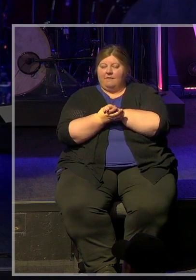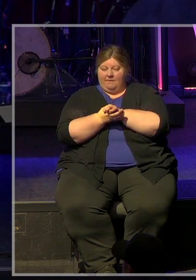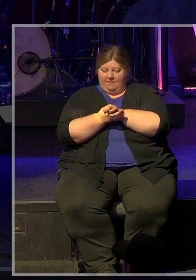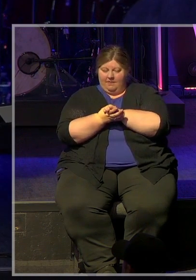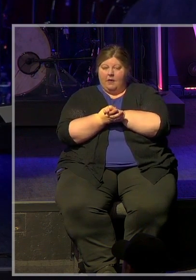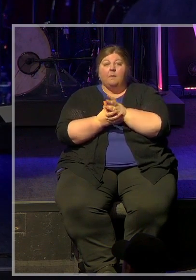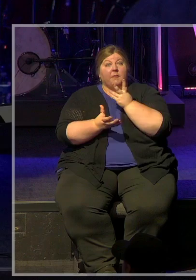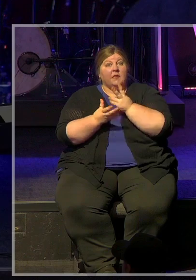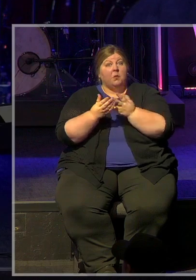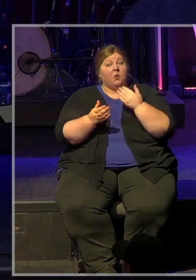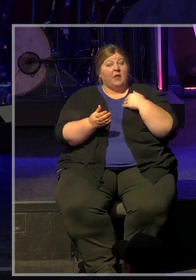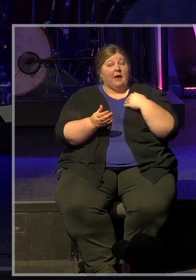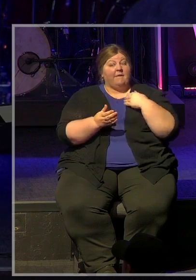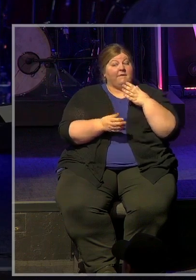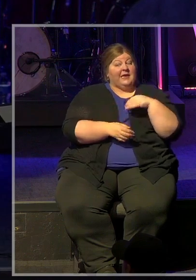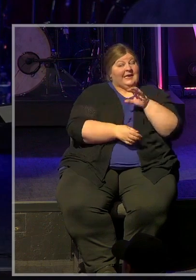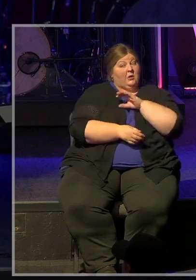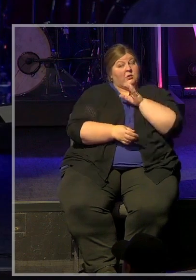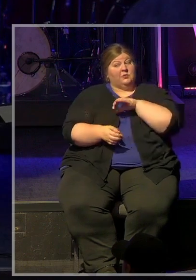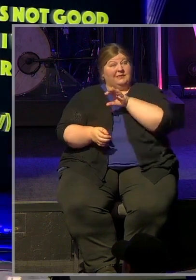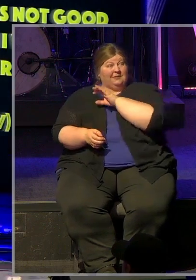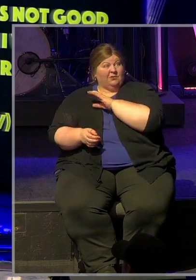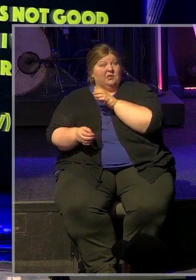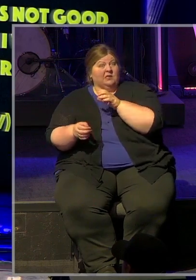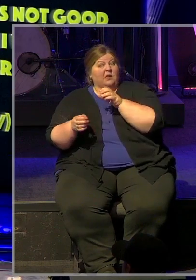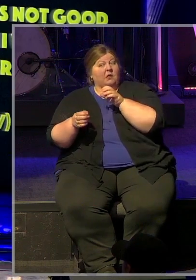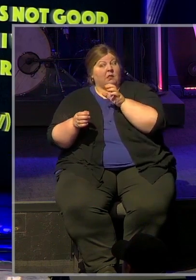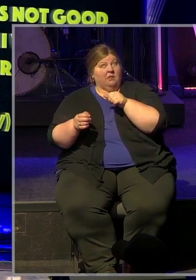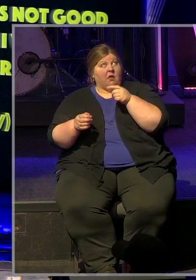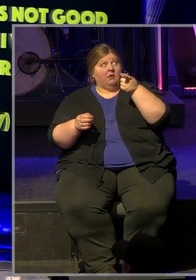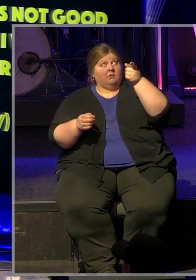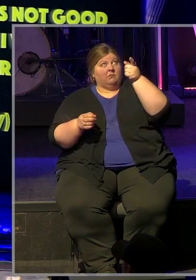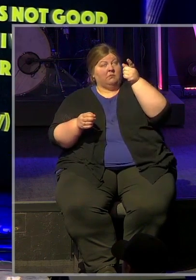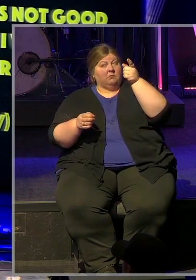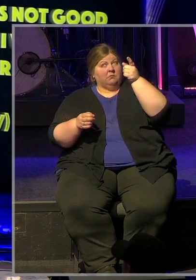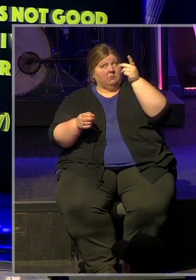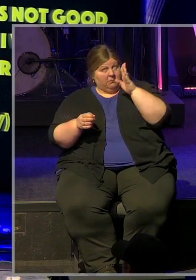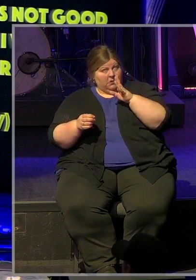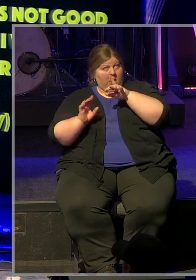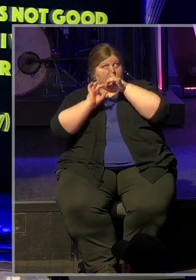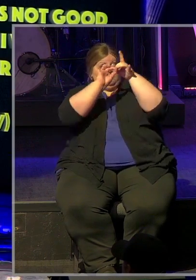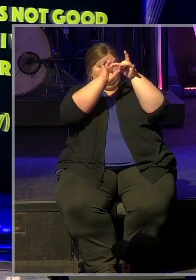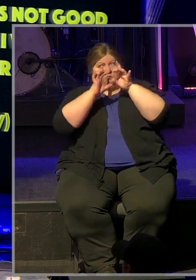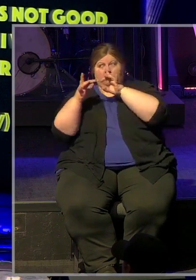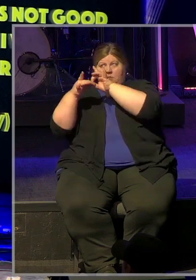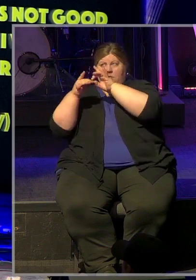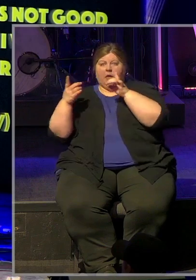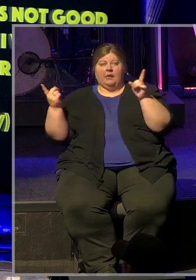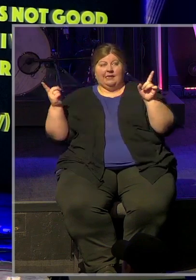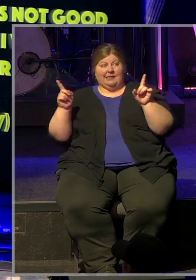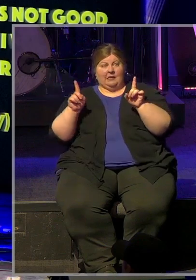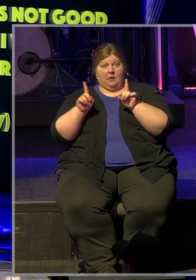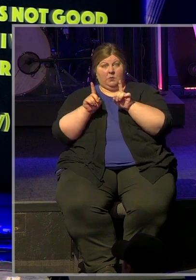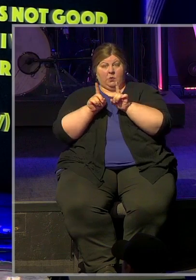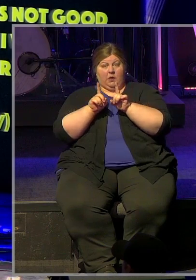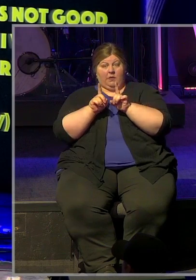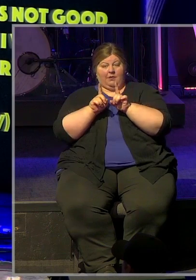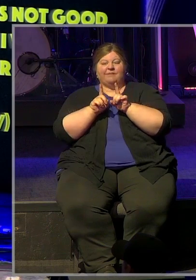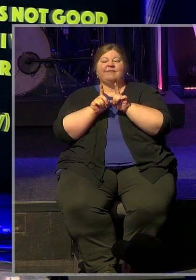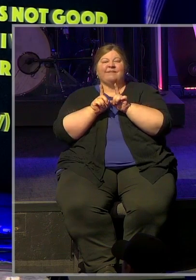have qualities that God can be attributed to. Both of them have qualities. And as they come together, God says, this is